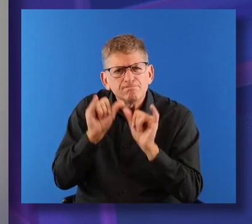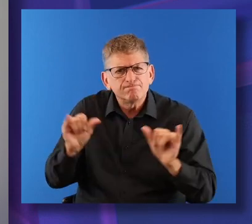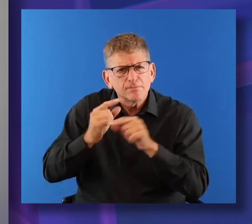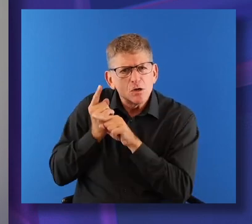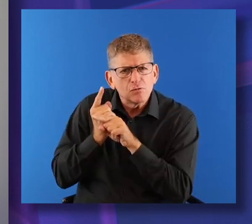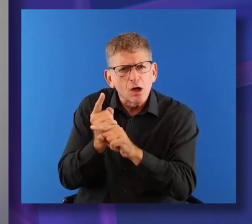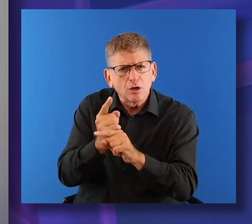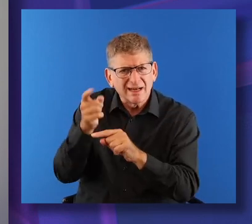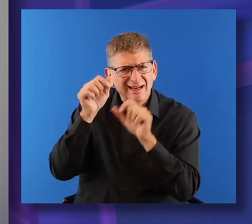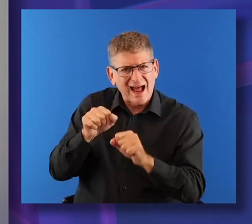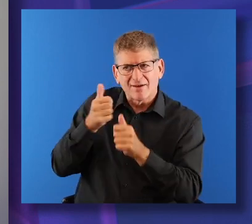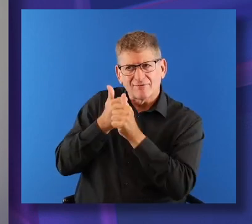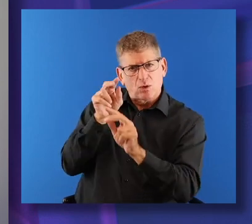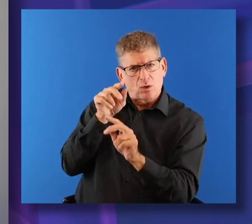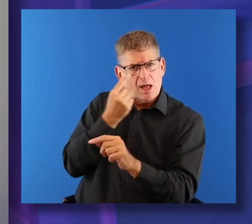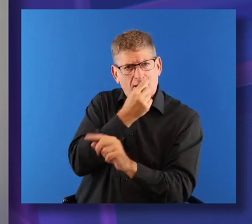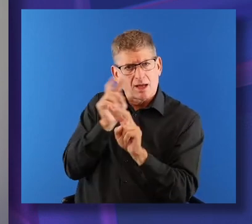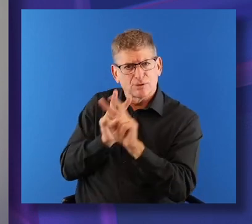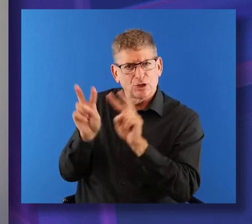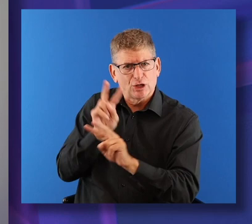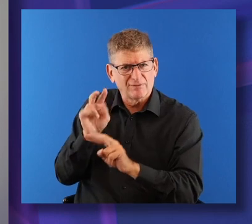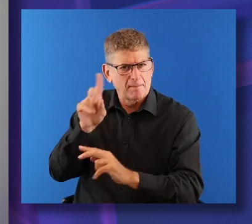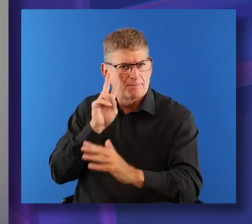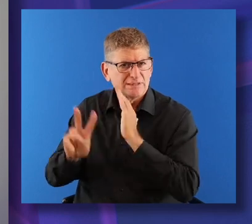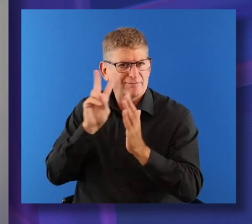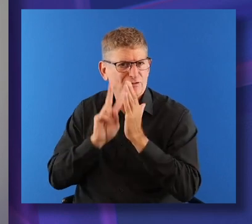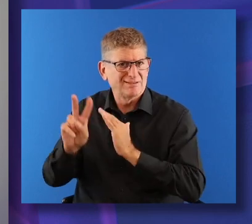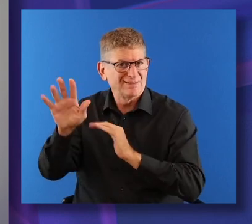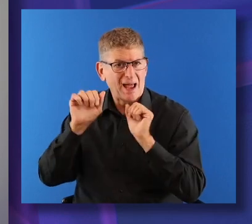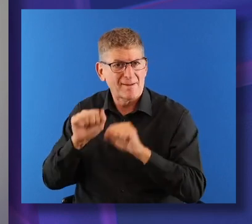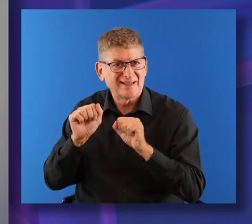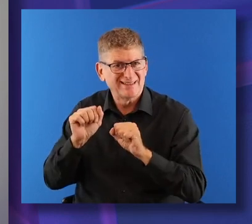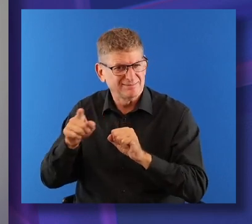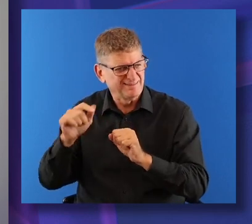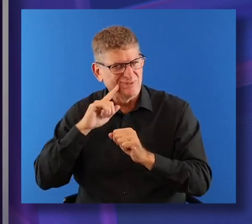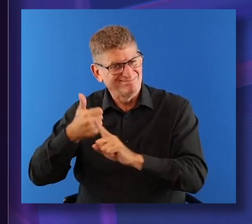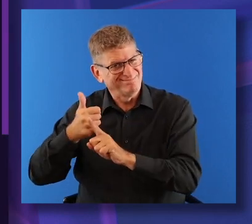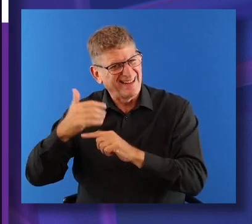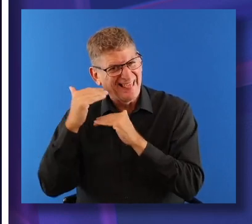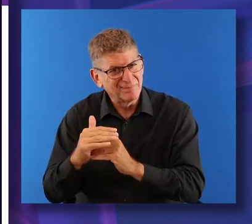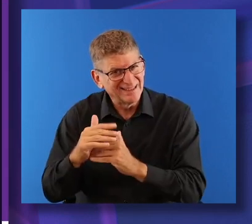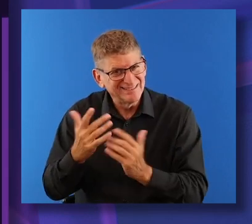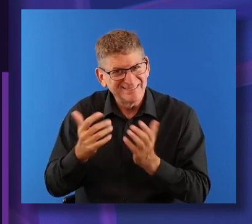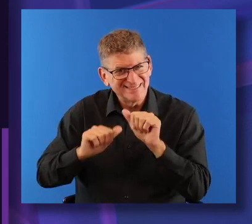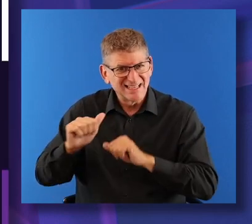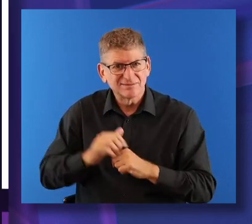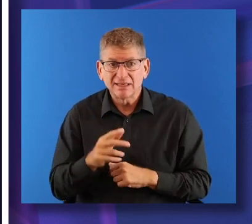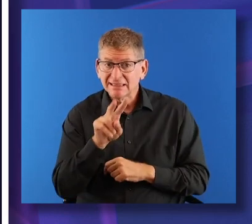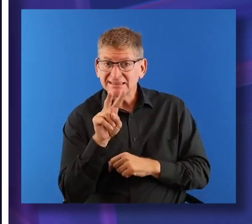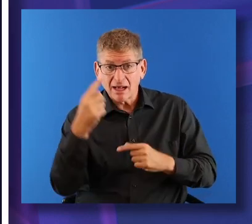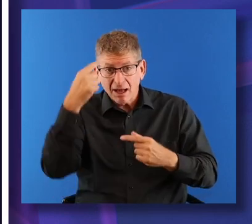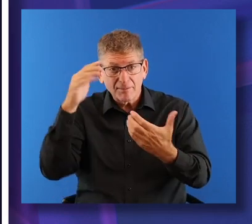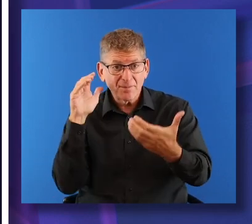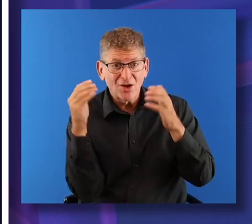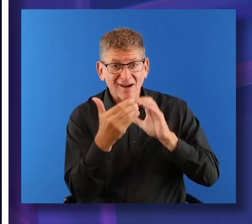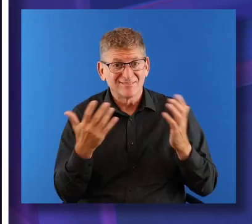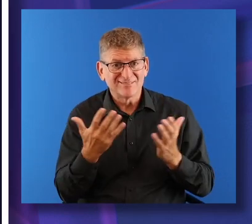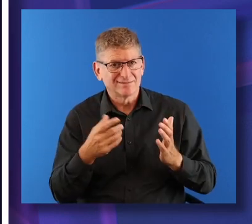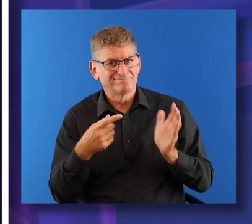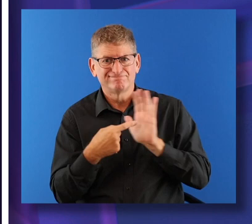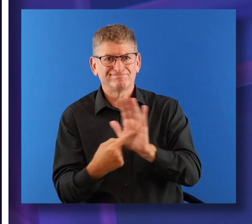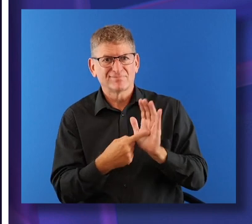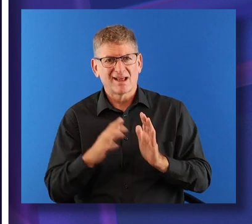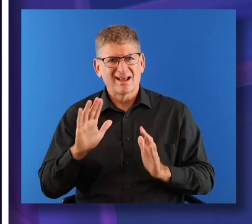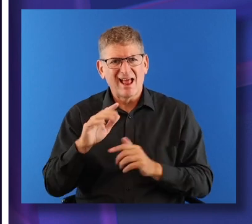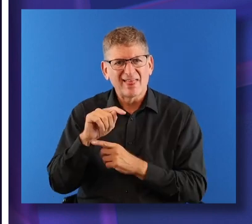second paradigm was characterized by theoretical models of nature, such as Newton's laws of motion in the 17th century or